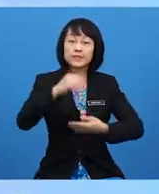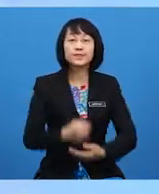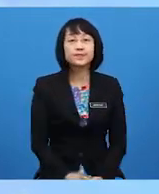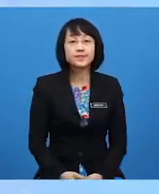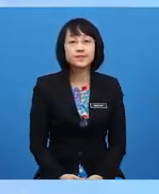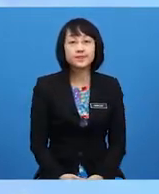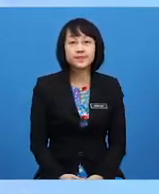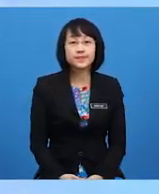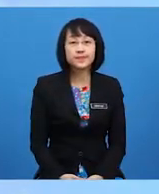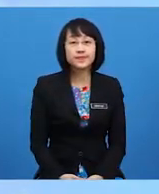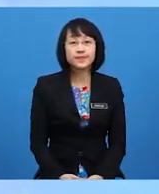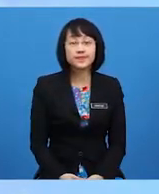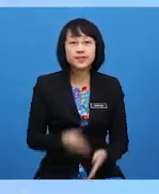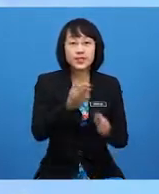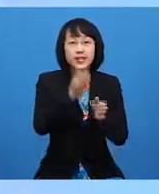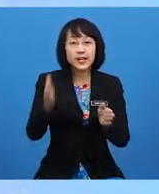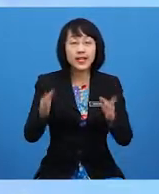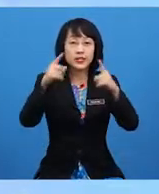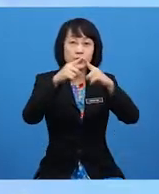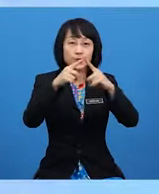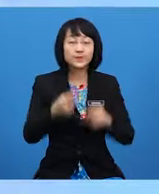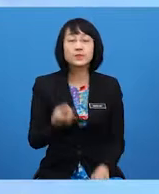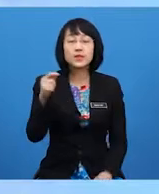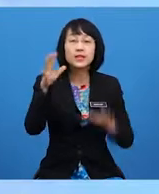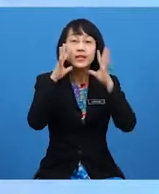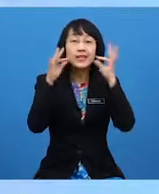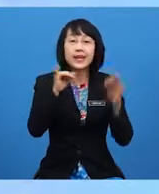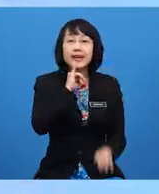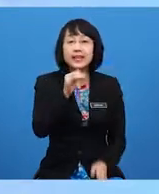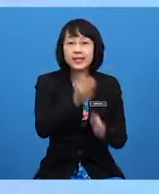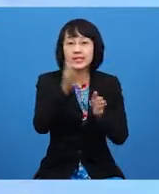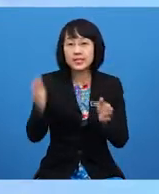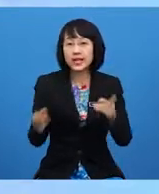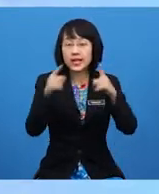Next to. The cat is next to the box.